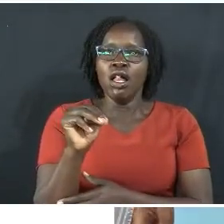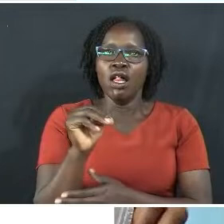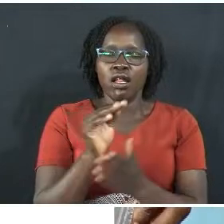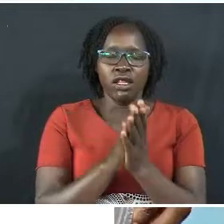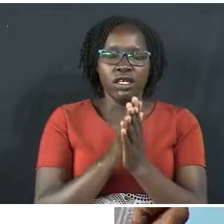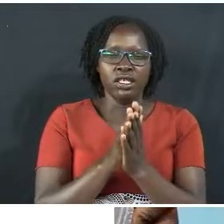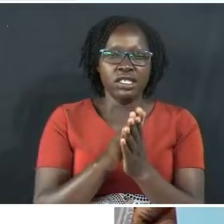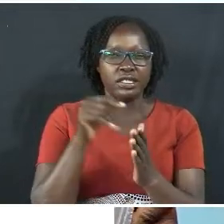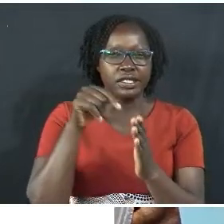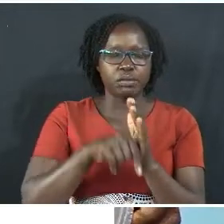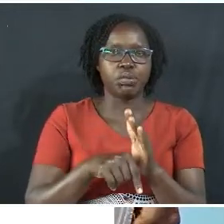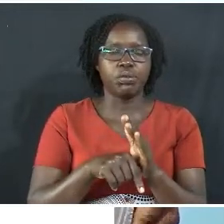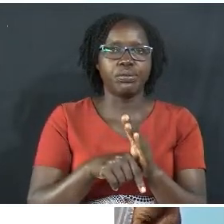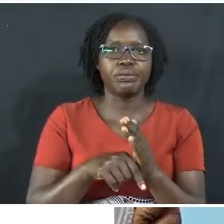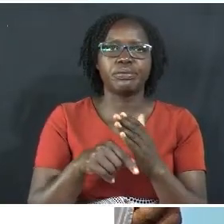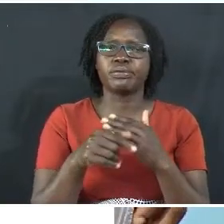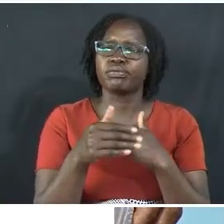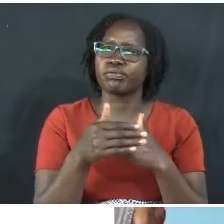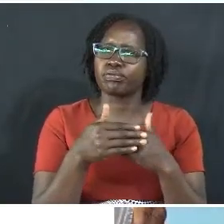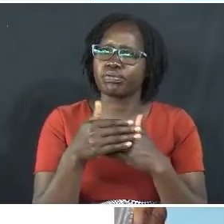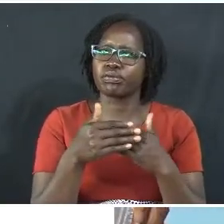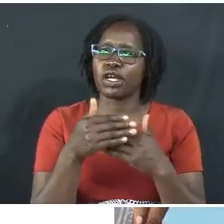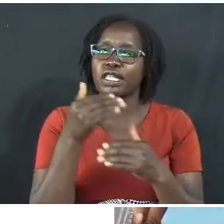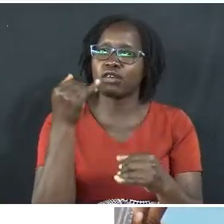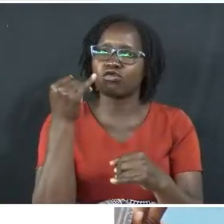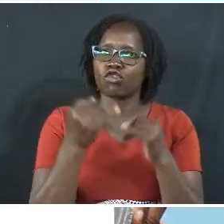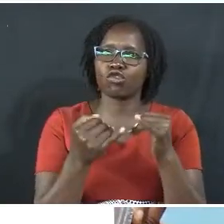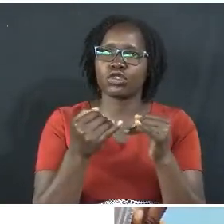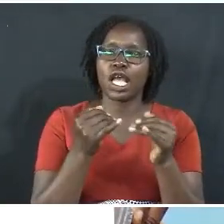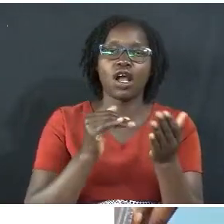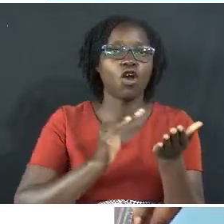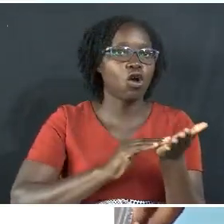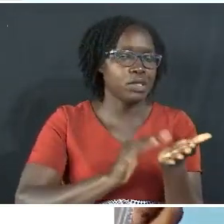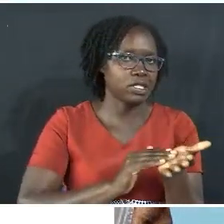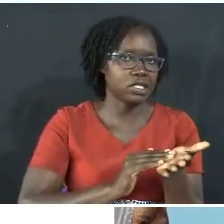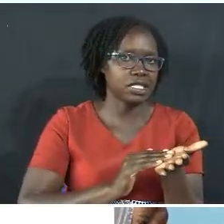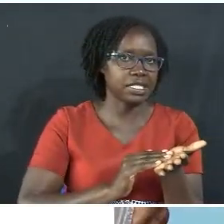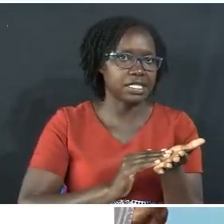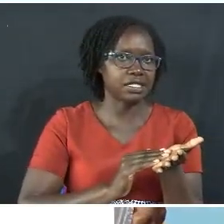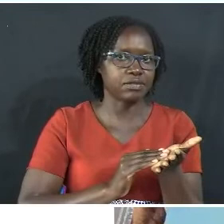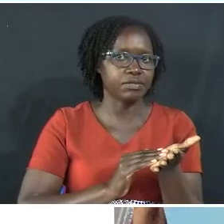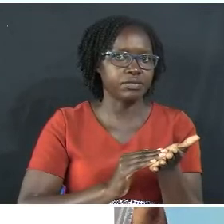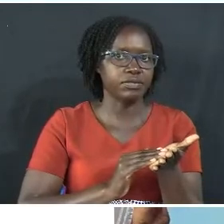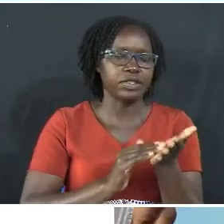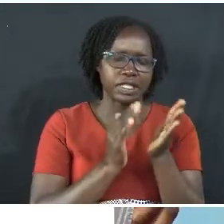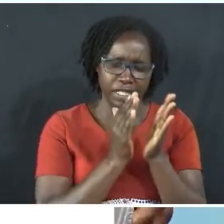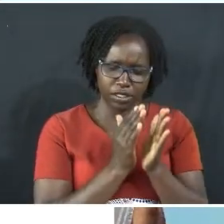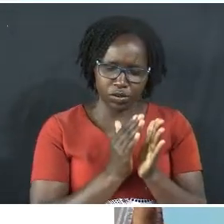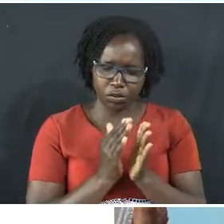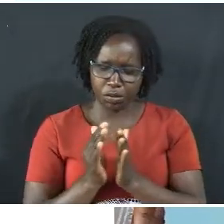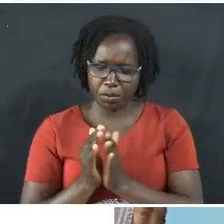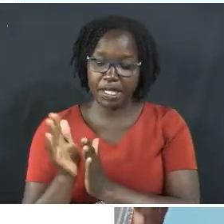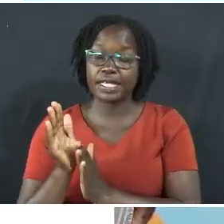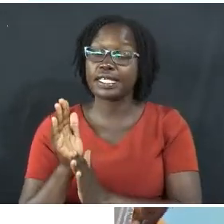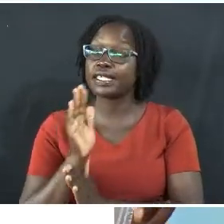profound closing remarks. And he was preparing